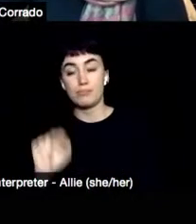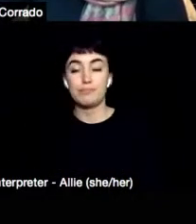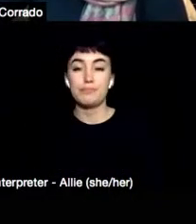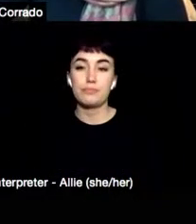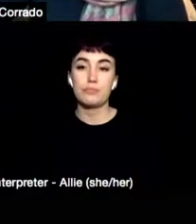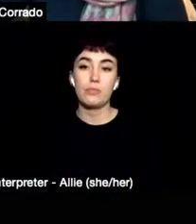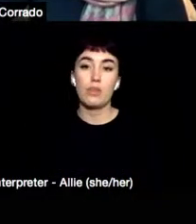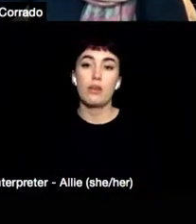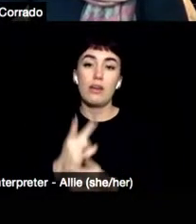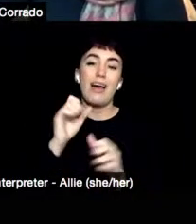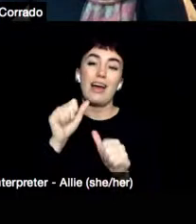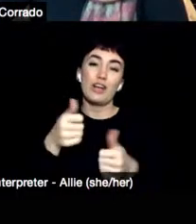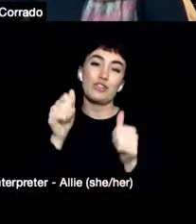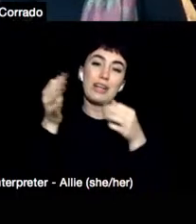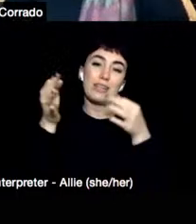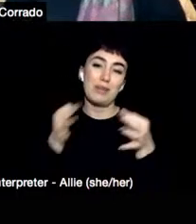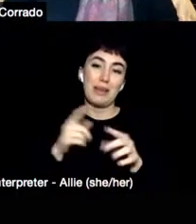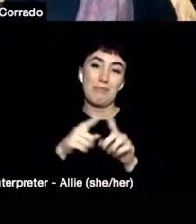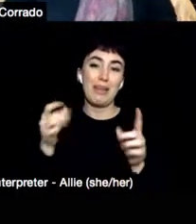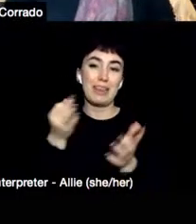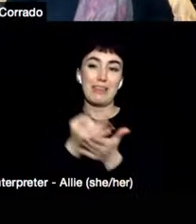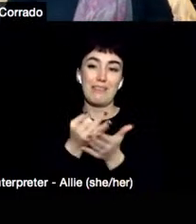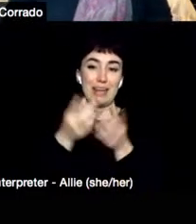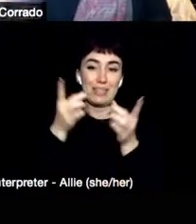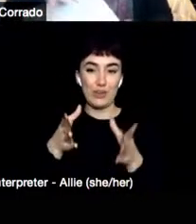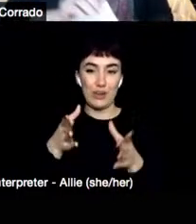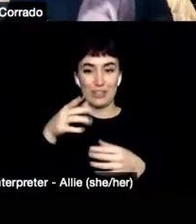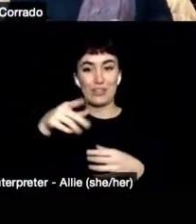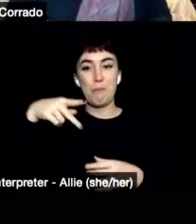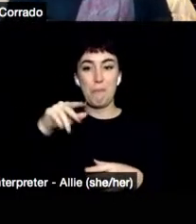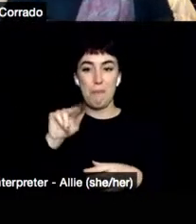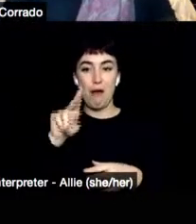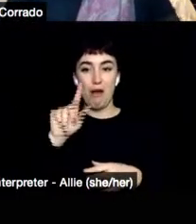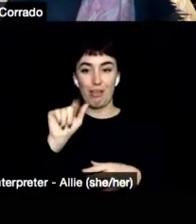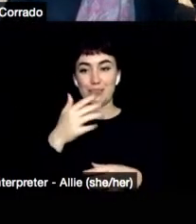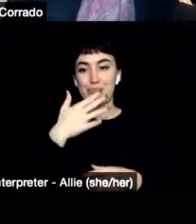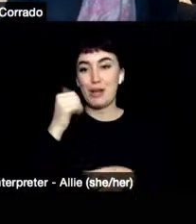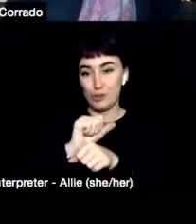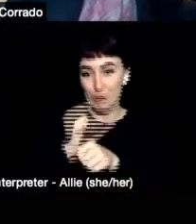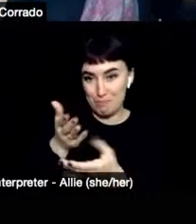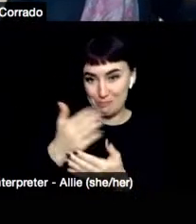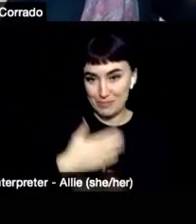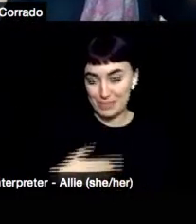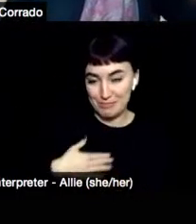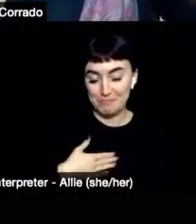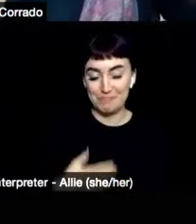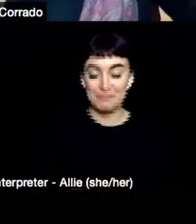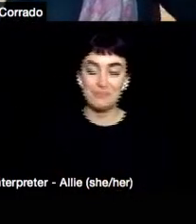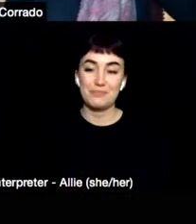I could try to explain this, but the finance director would do a much better job. Paula, if you would.